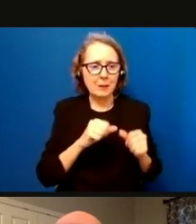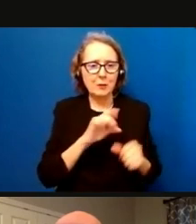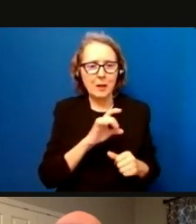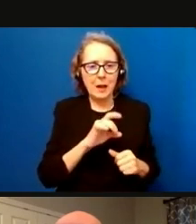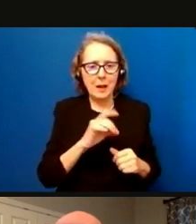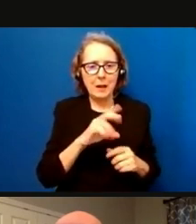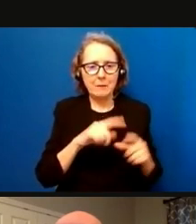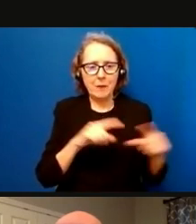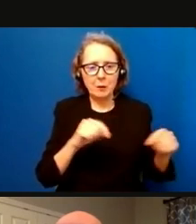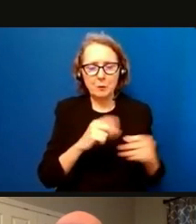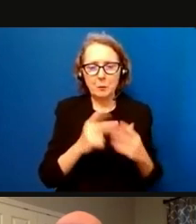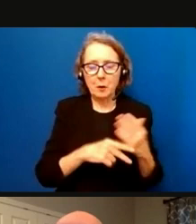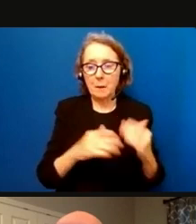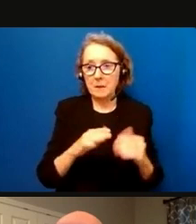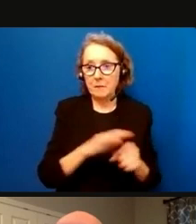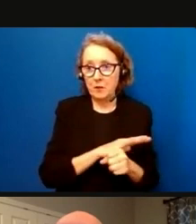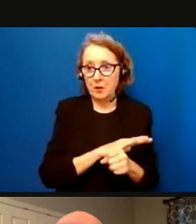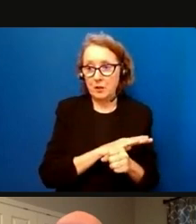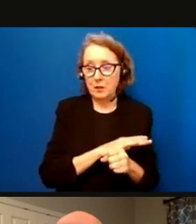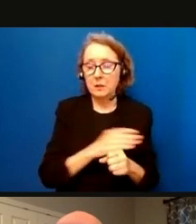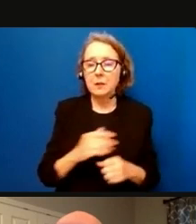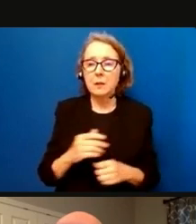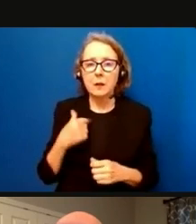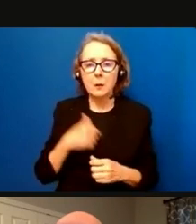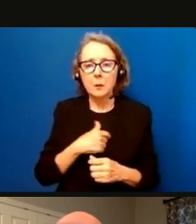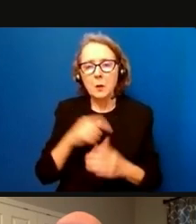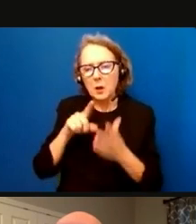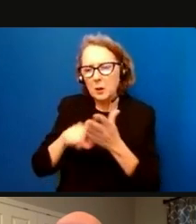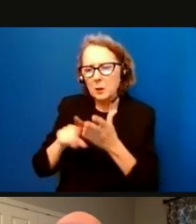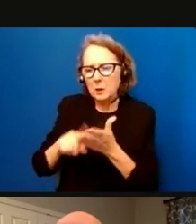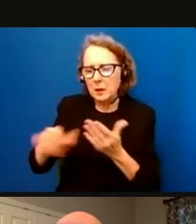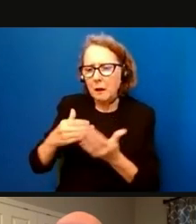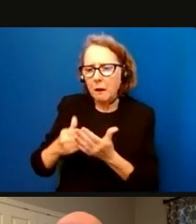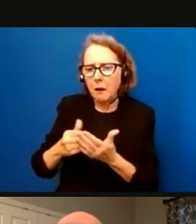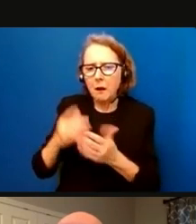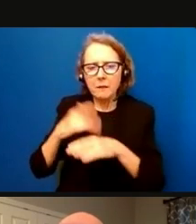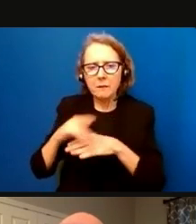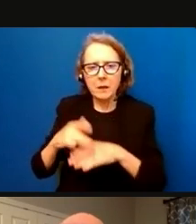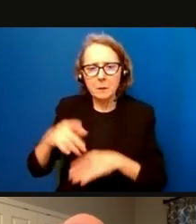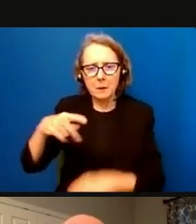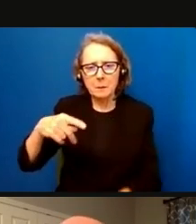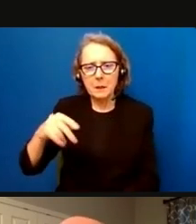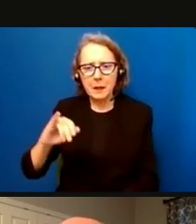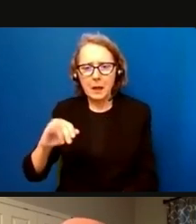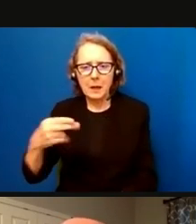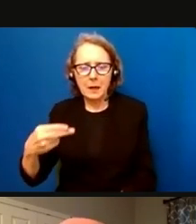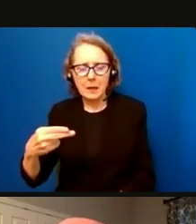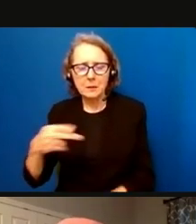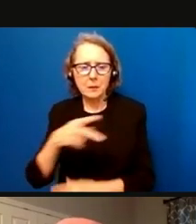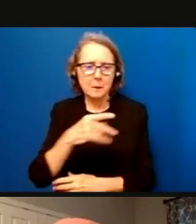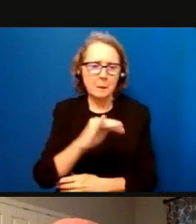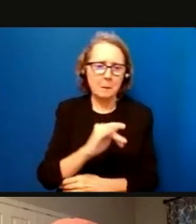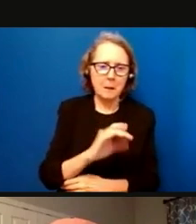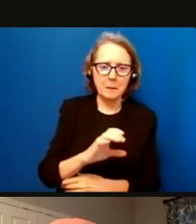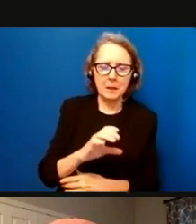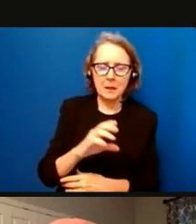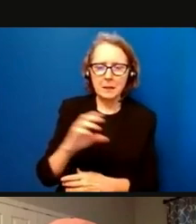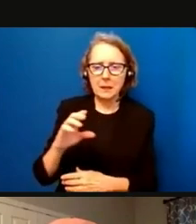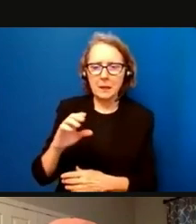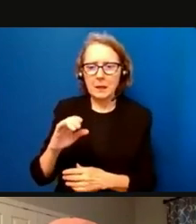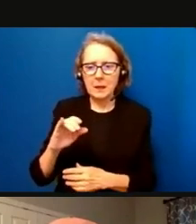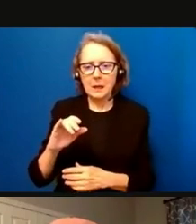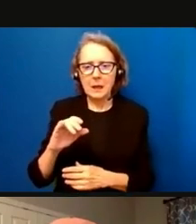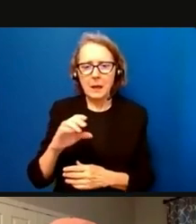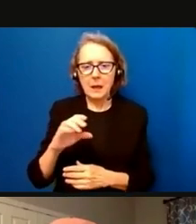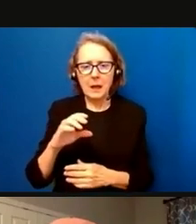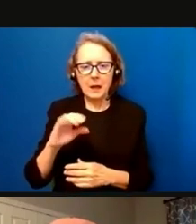full. We are looking at all available PIH or public and Indian housing notices that